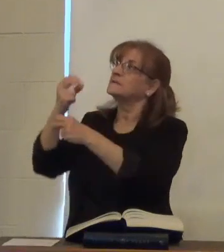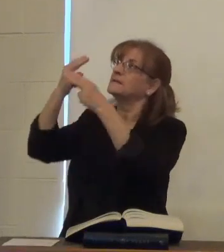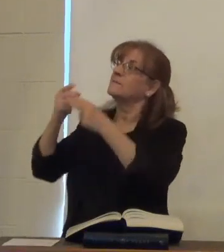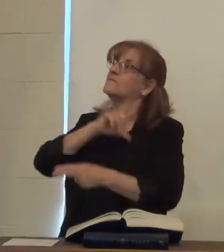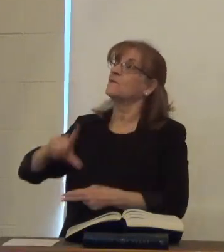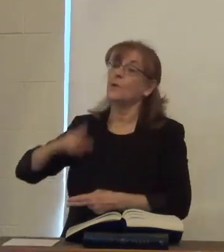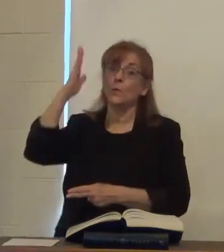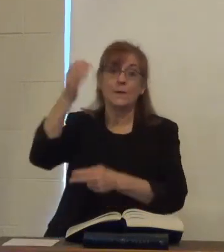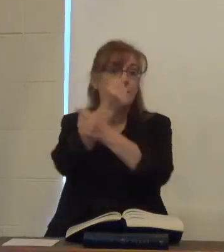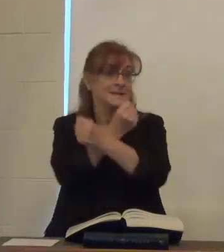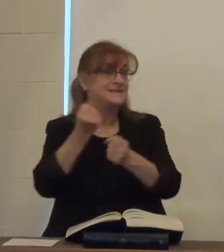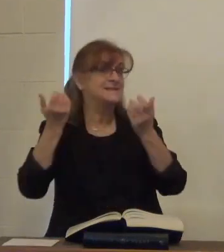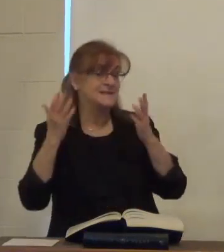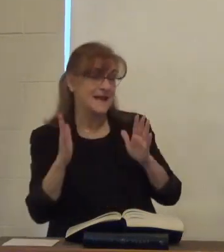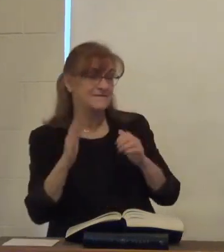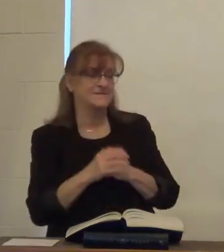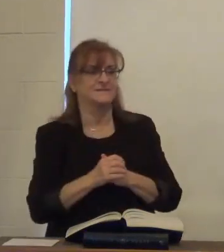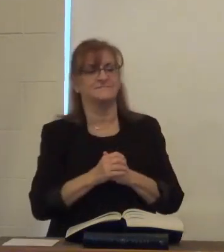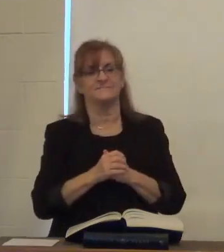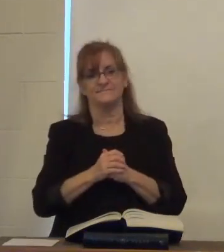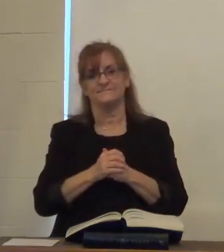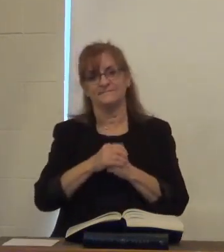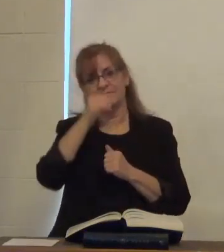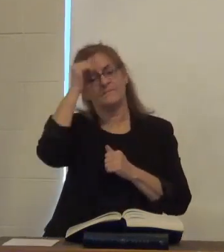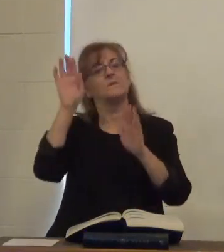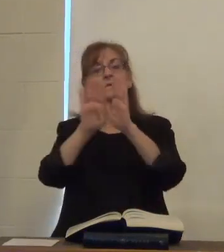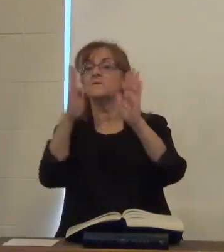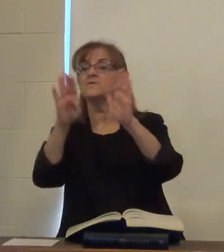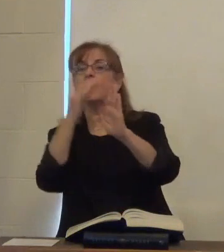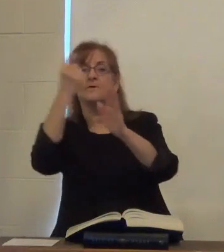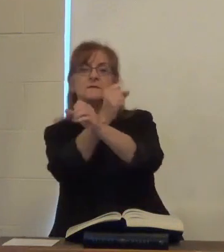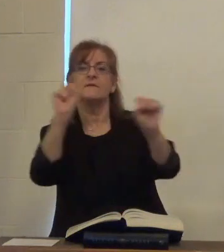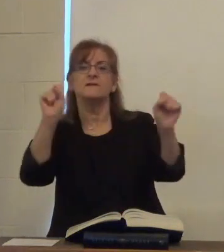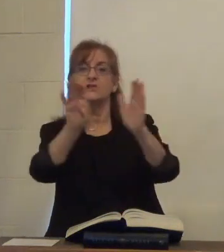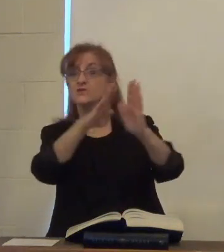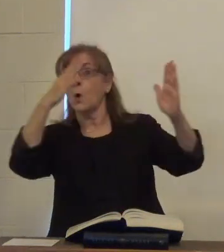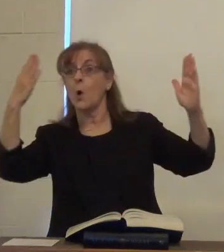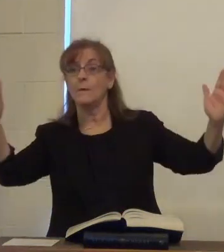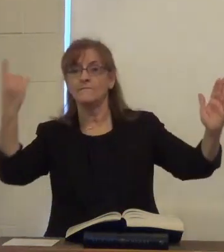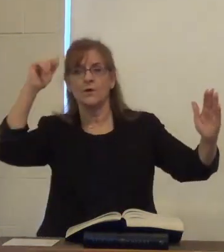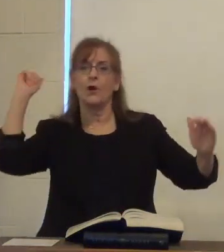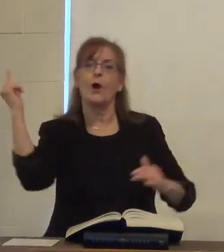be saved. The door of salvation is open to everyone who will come.